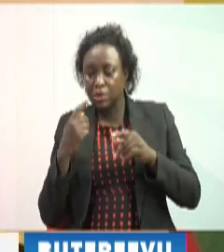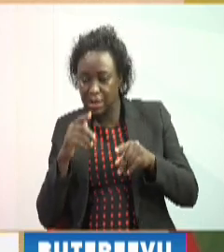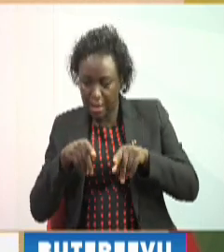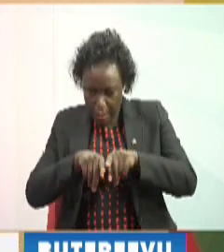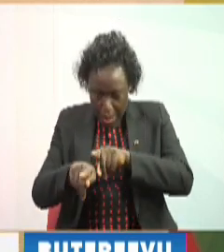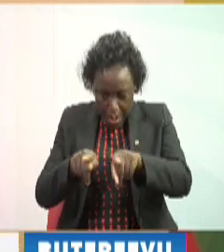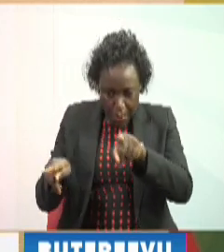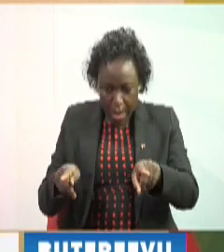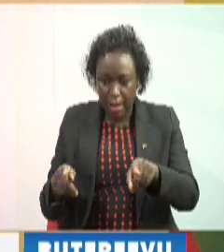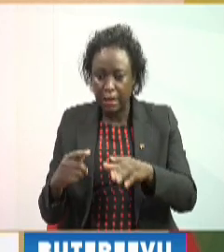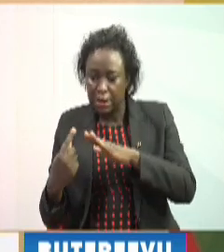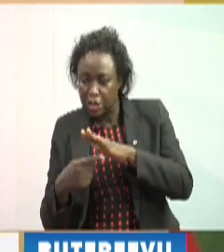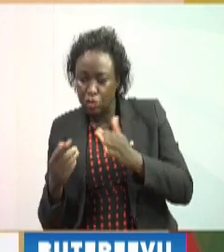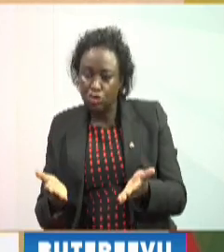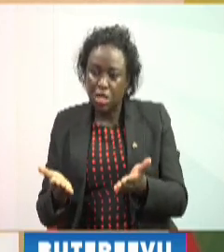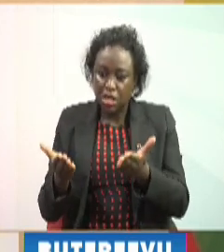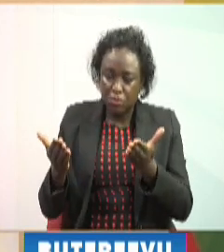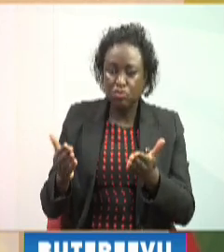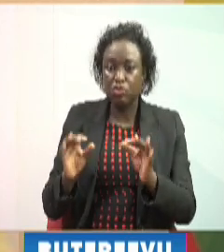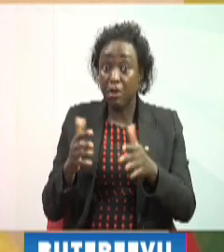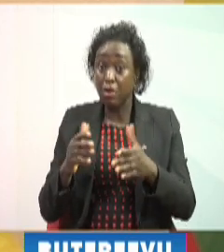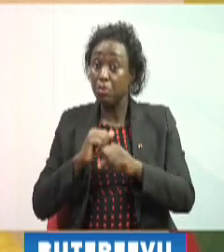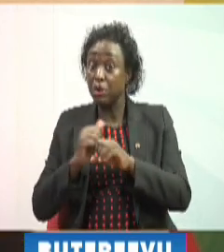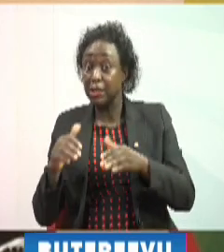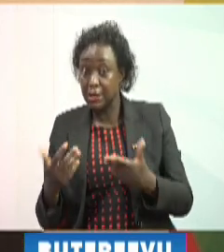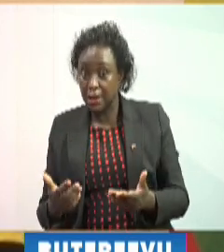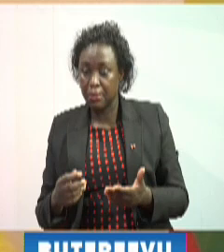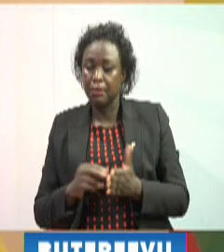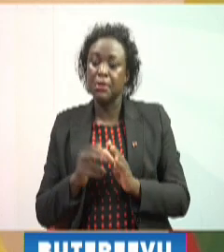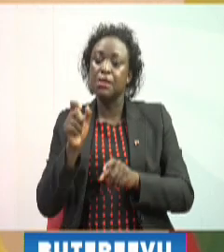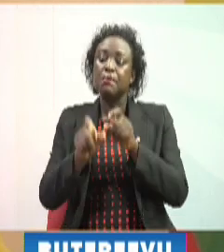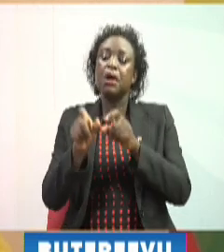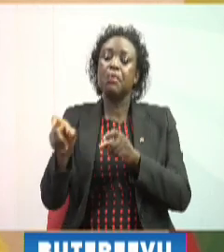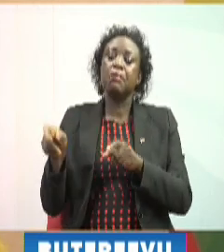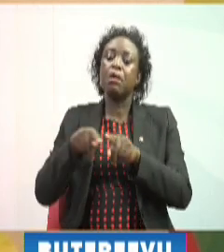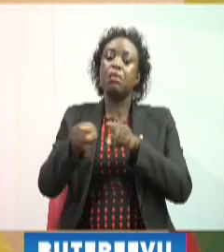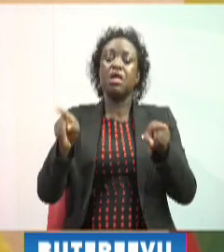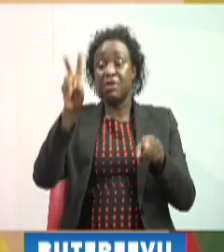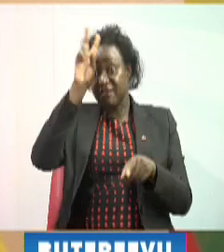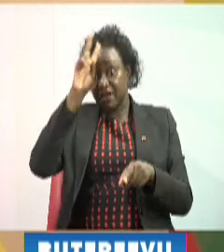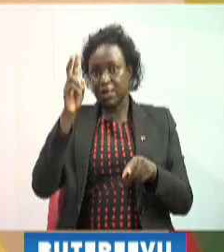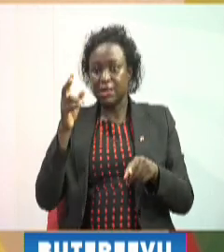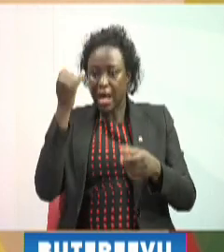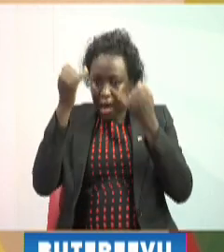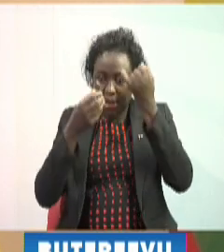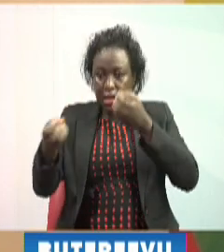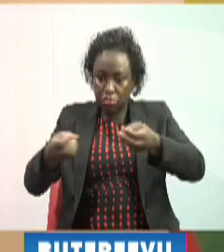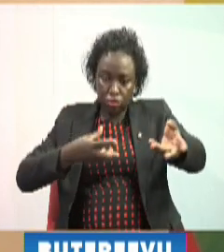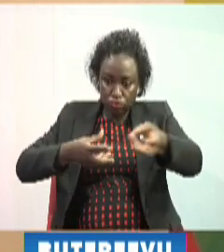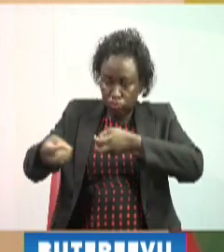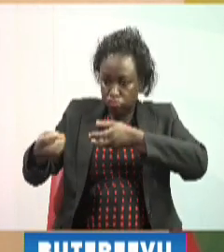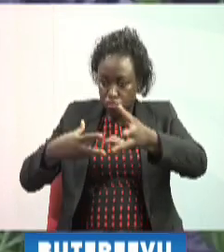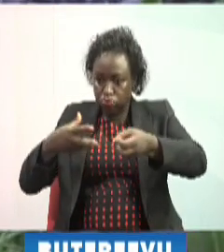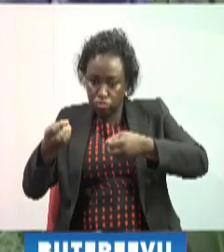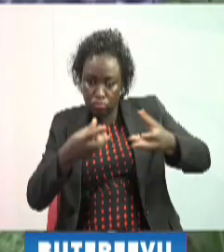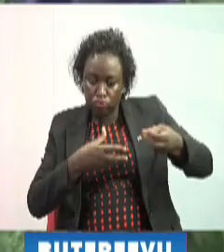wansi kyetaaga omuntu kinoomu abali mu byalo bafulumye ebirowoozo byabwe